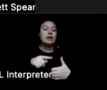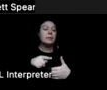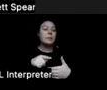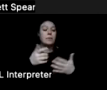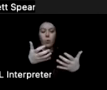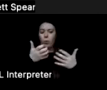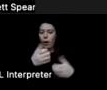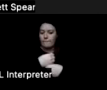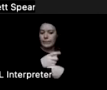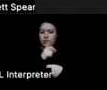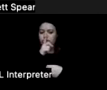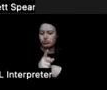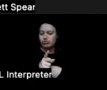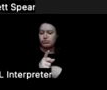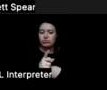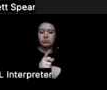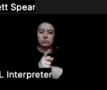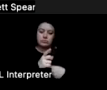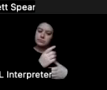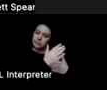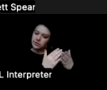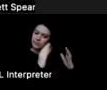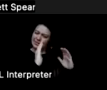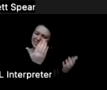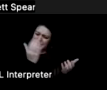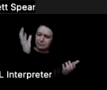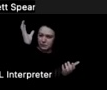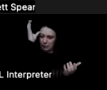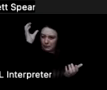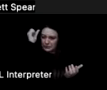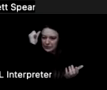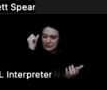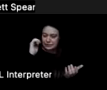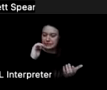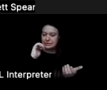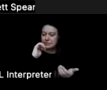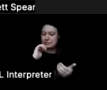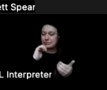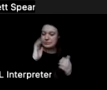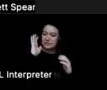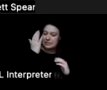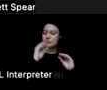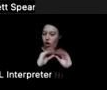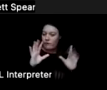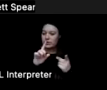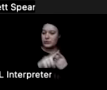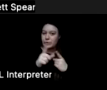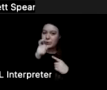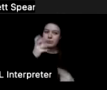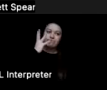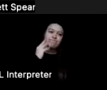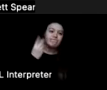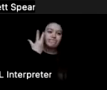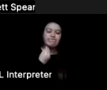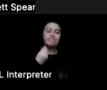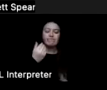that are very obvious and sort of well understood to senior researchers and PIs may not